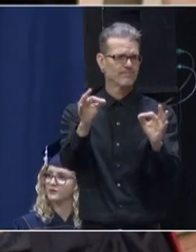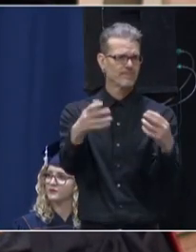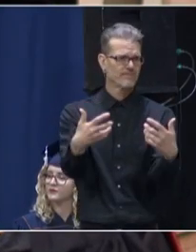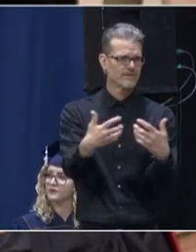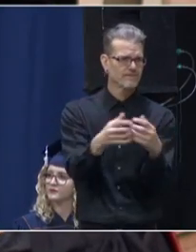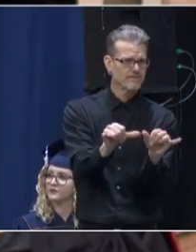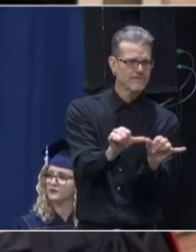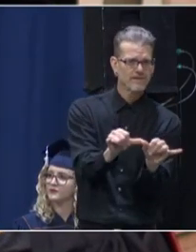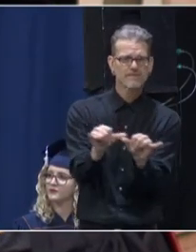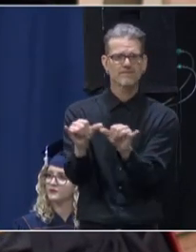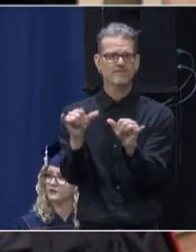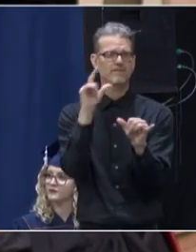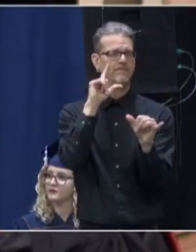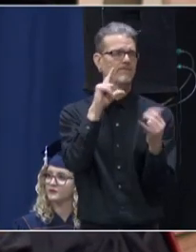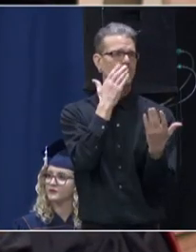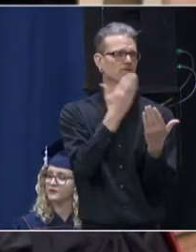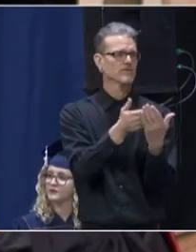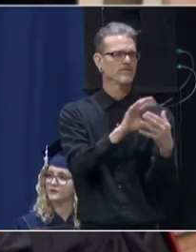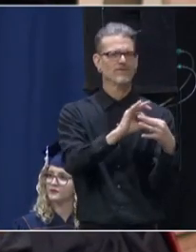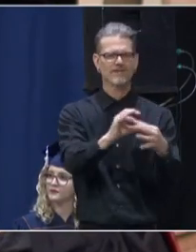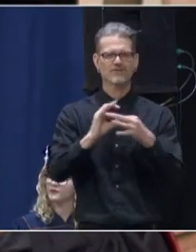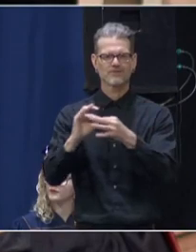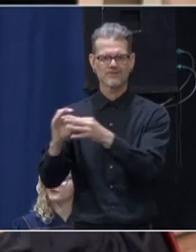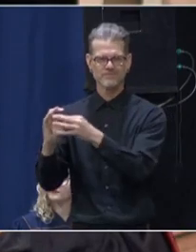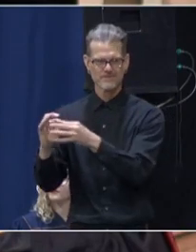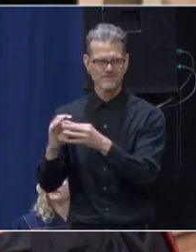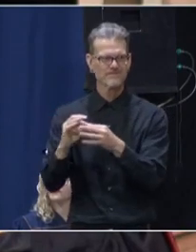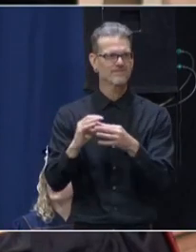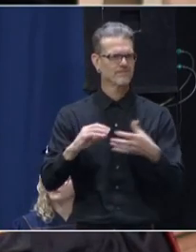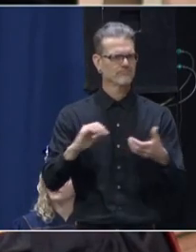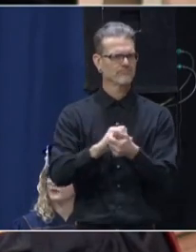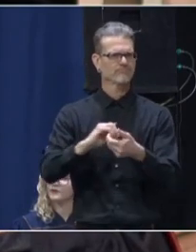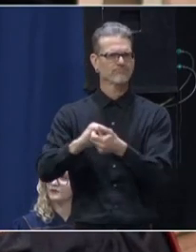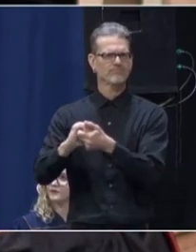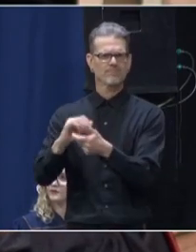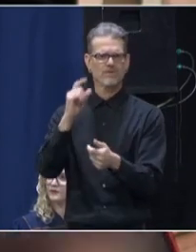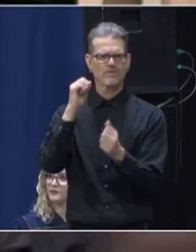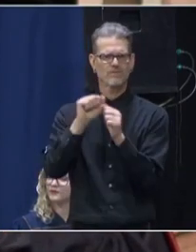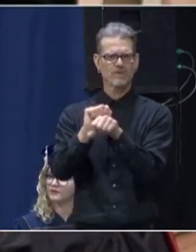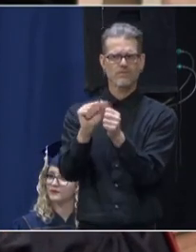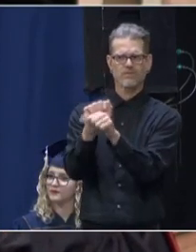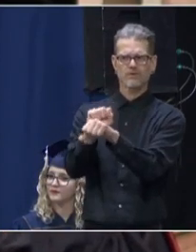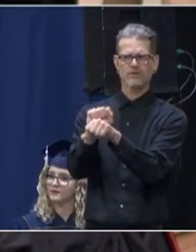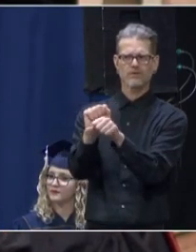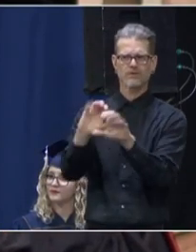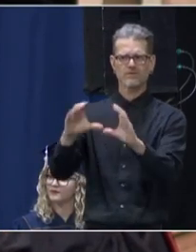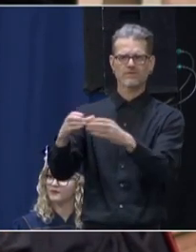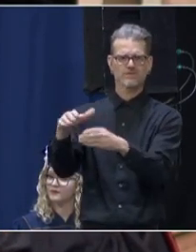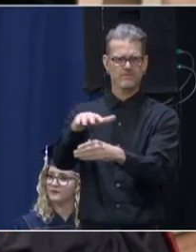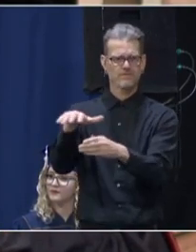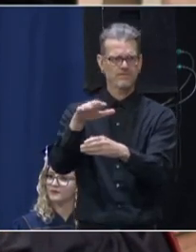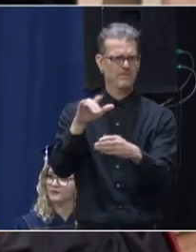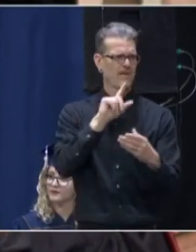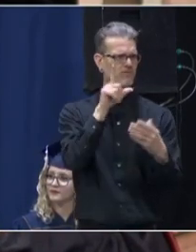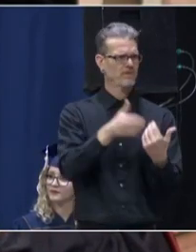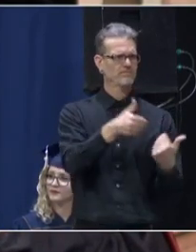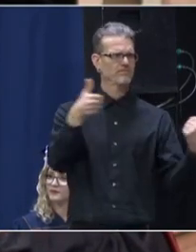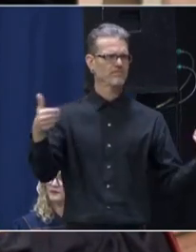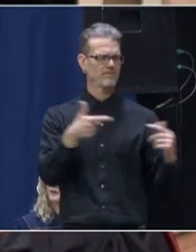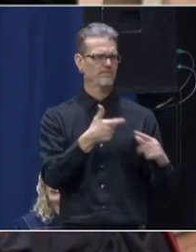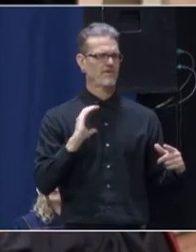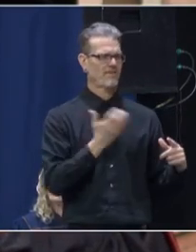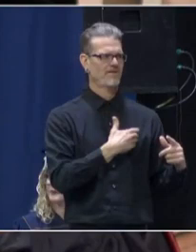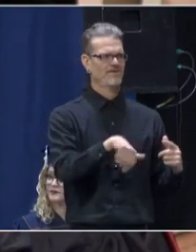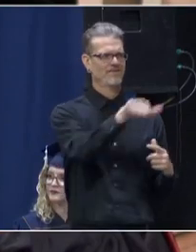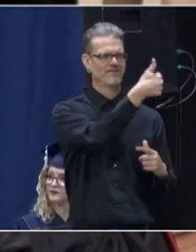to foster meaningful relationships forged with world-class opportunities that distinguish us from our peers. I